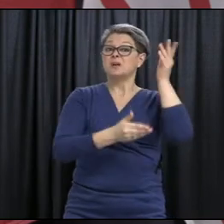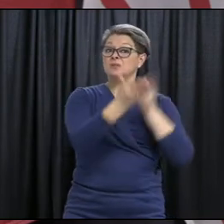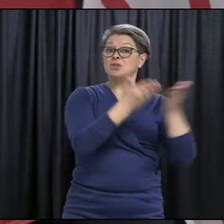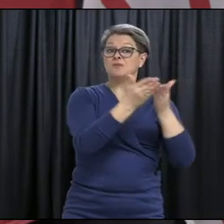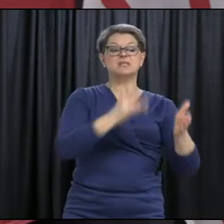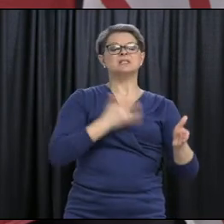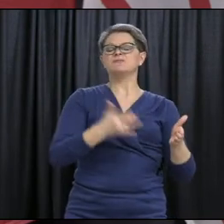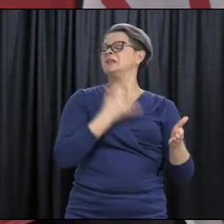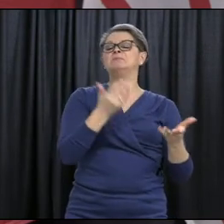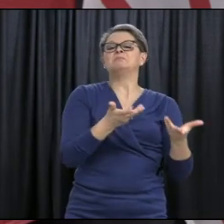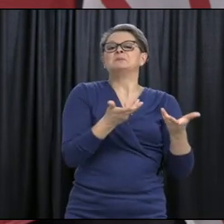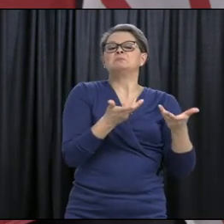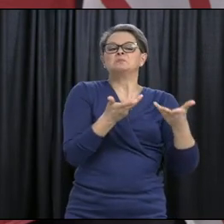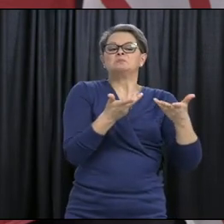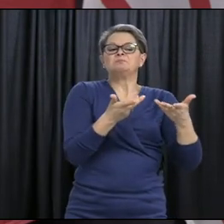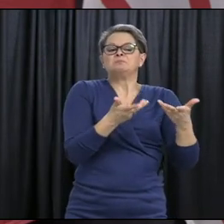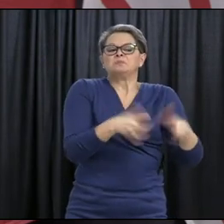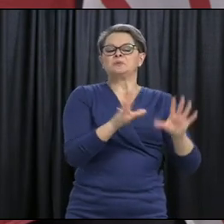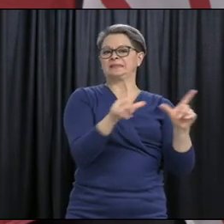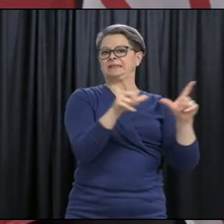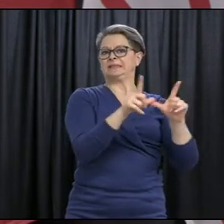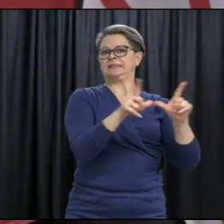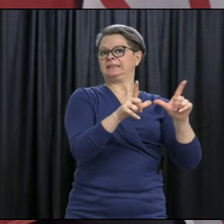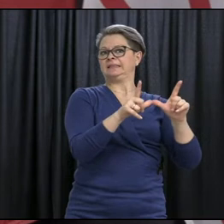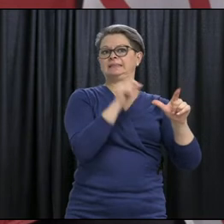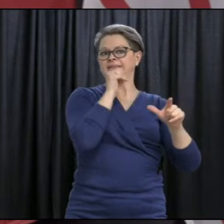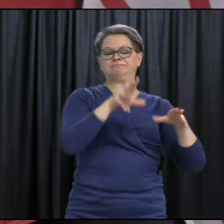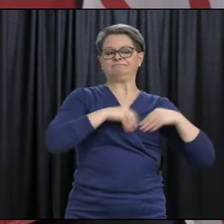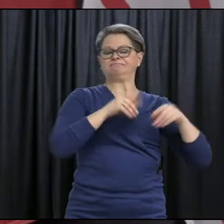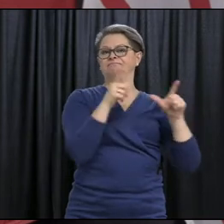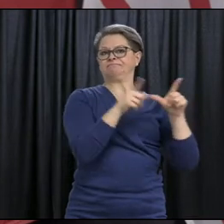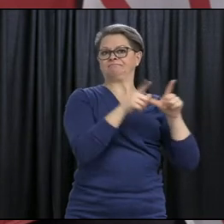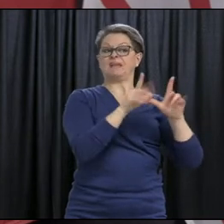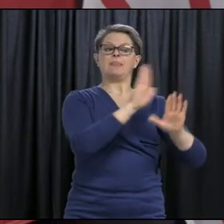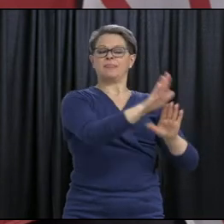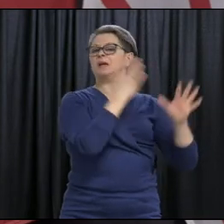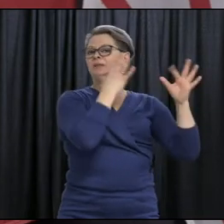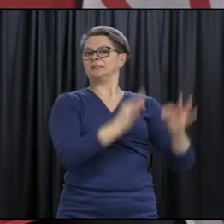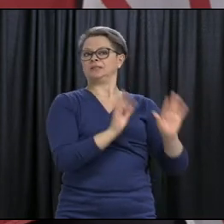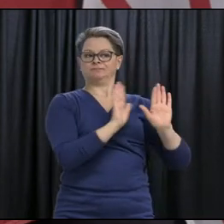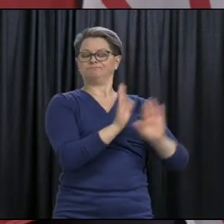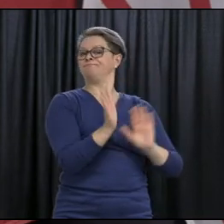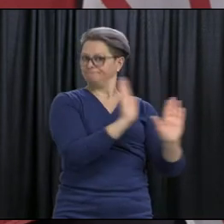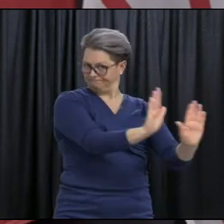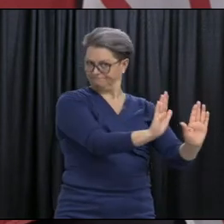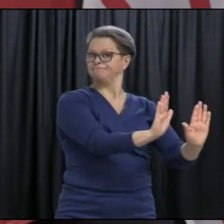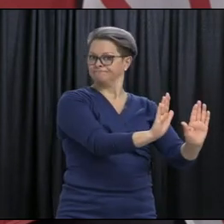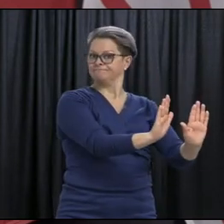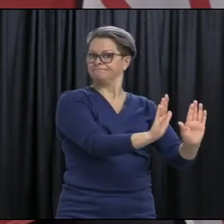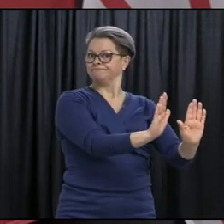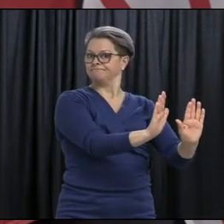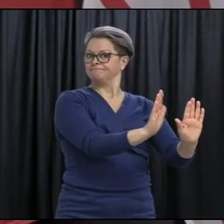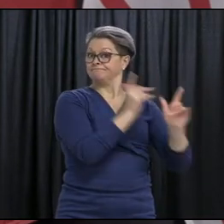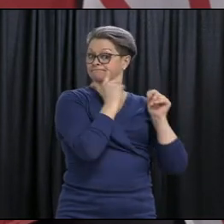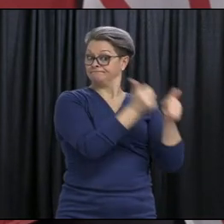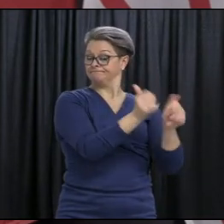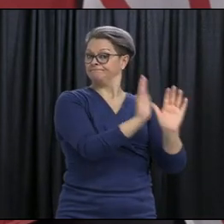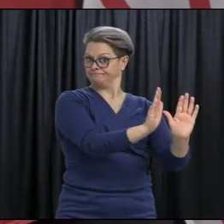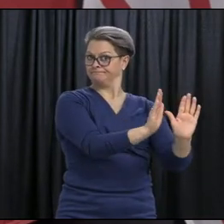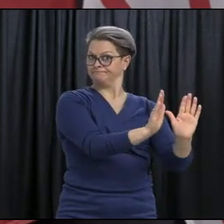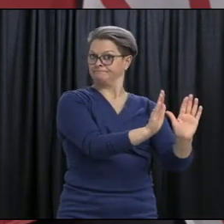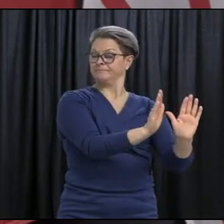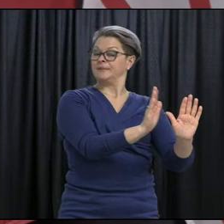remain outside this regulatory framework, and that is their decision. What I will say is that